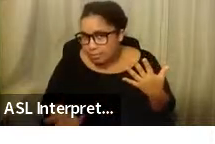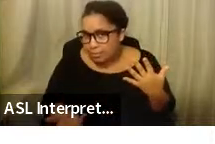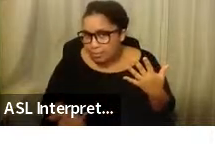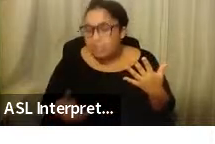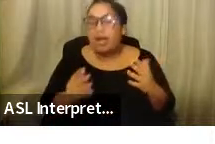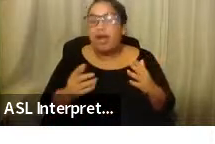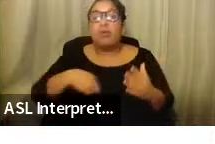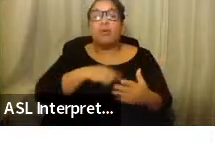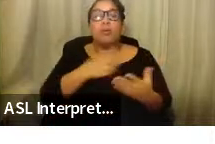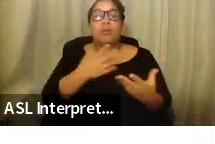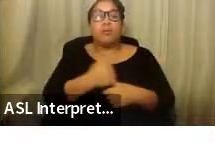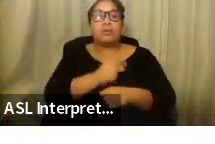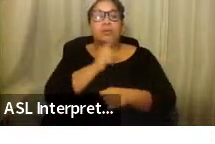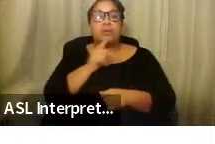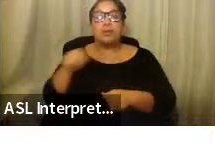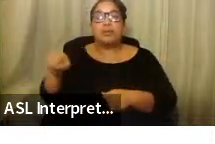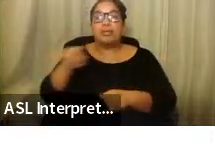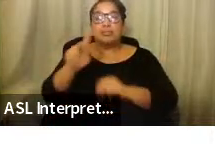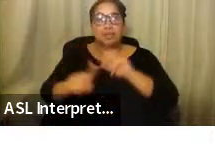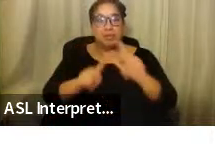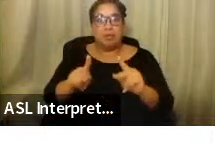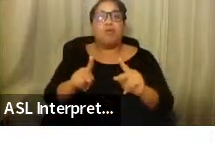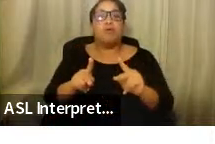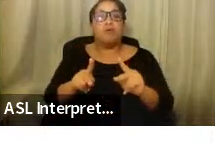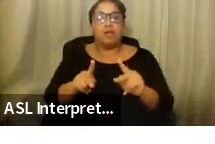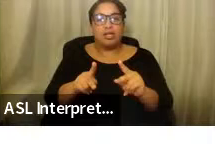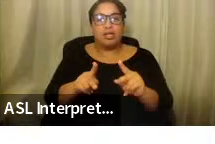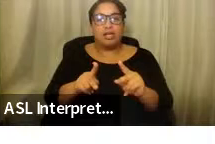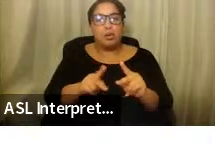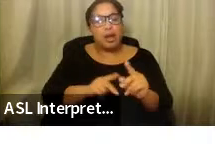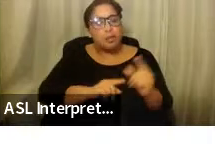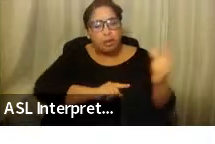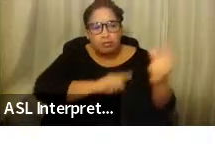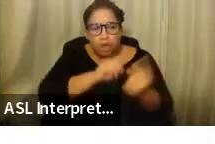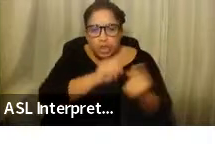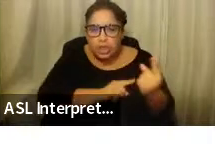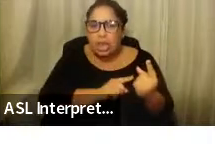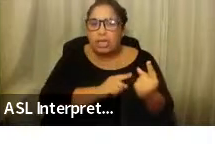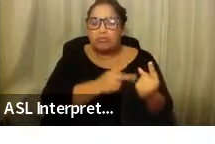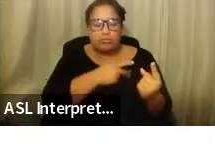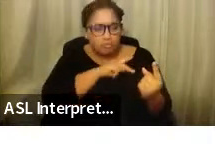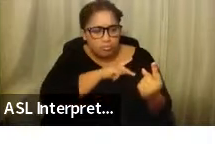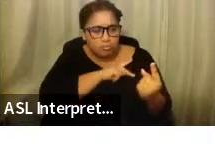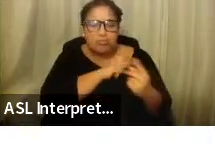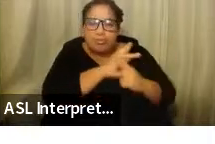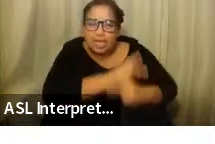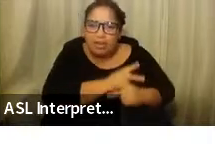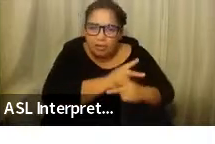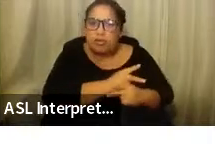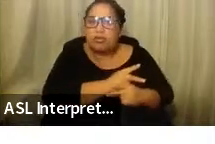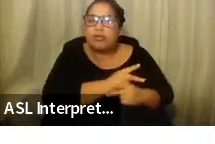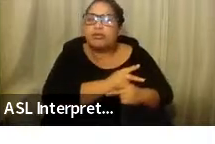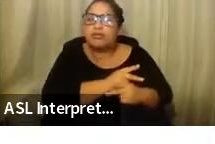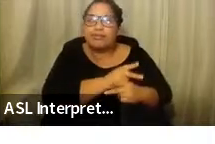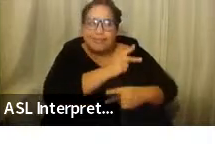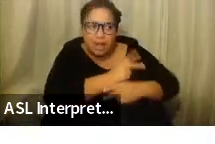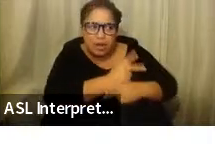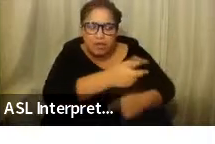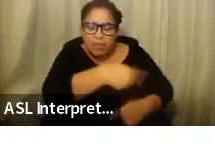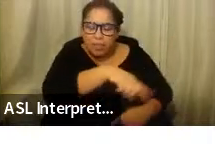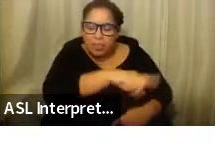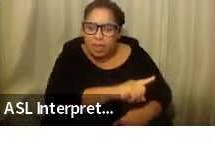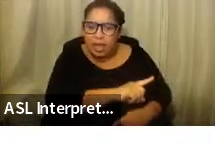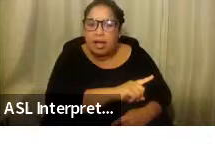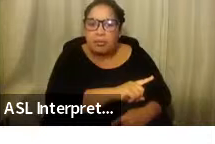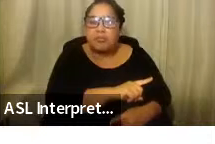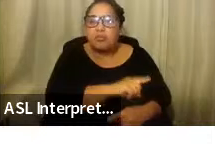to be sure that these people are handled personally and carefully through one of these different routes, and so that we